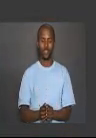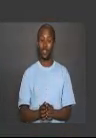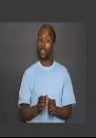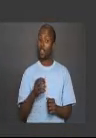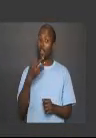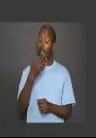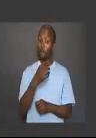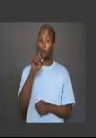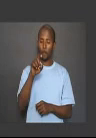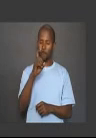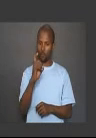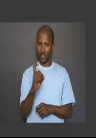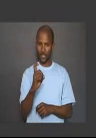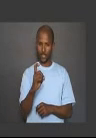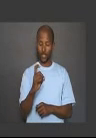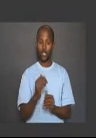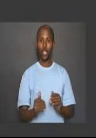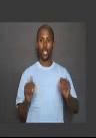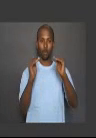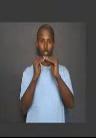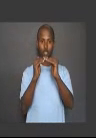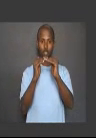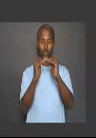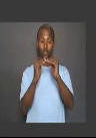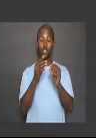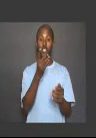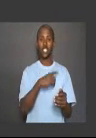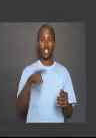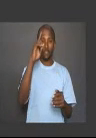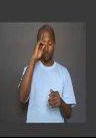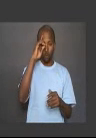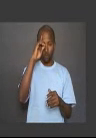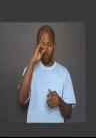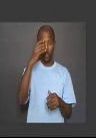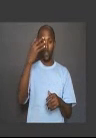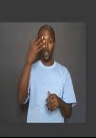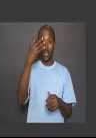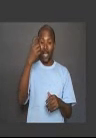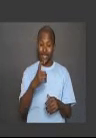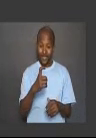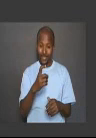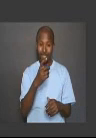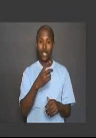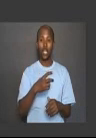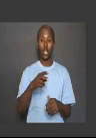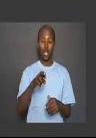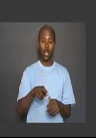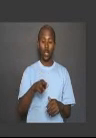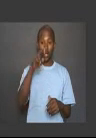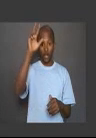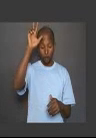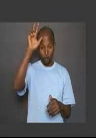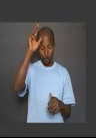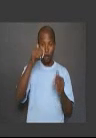F prime of x equals the derivative of x cubed minus